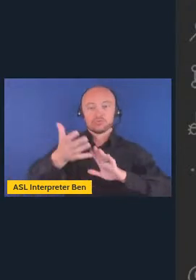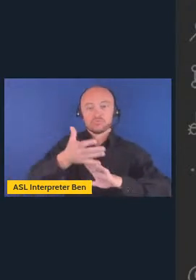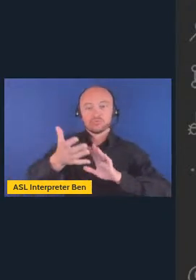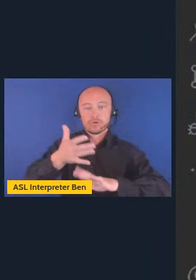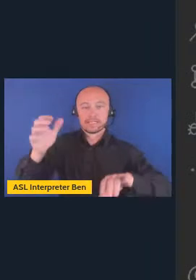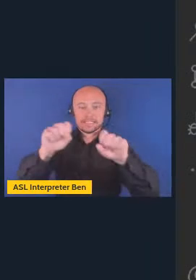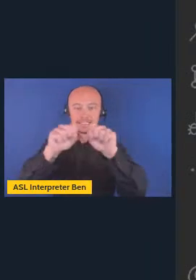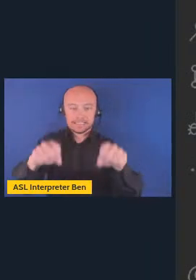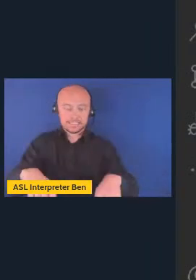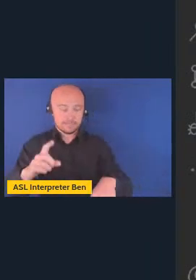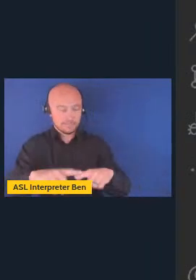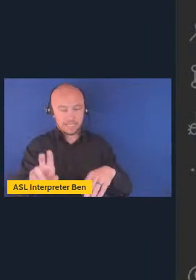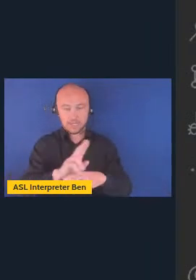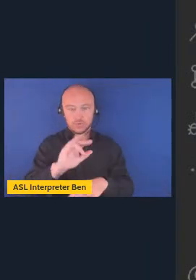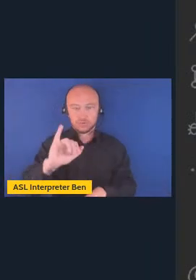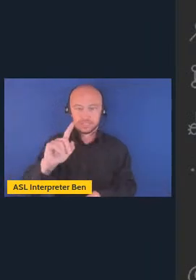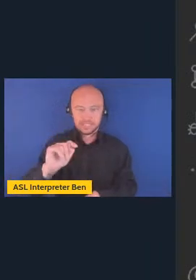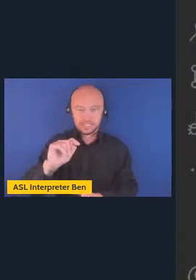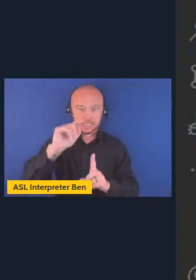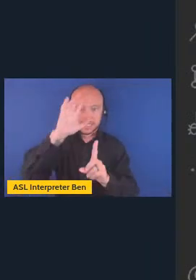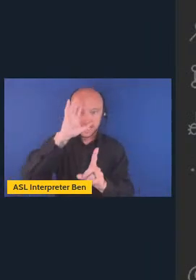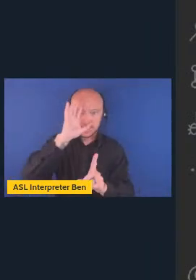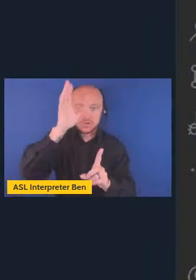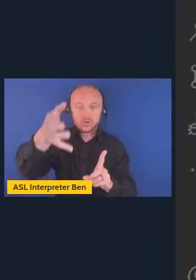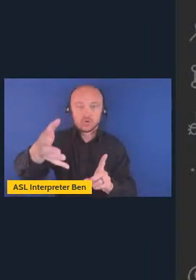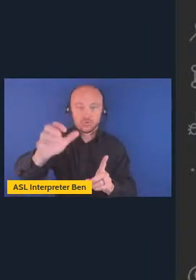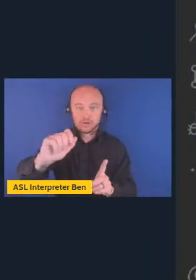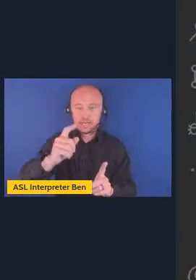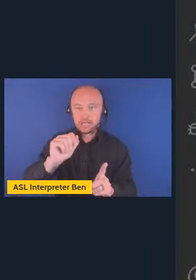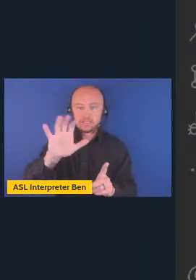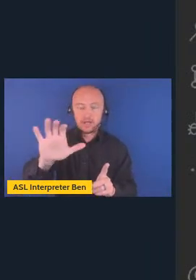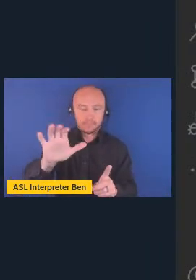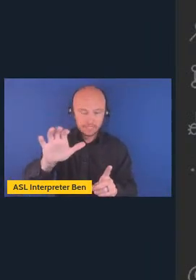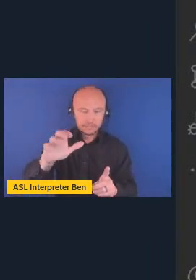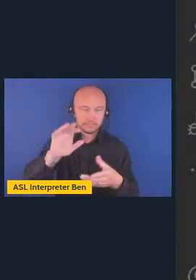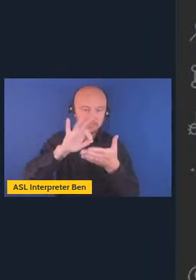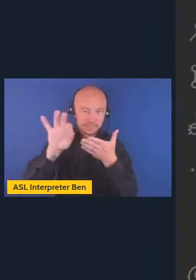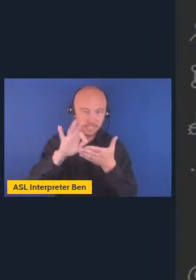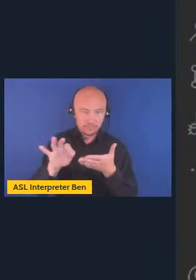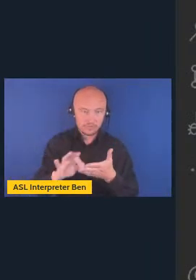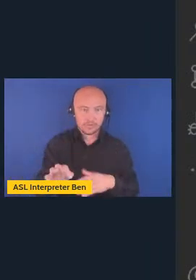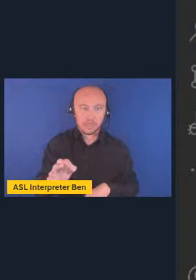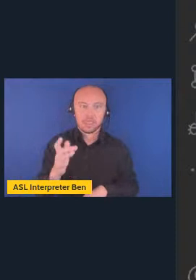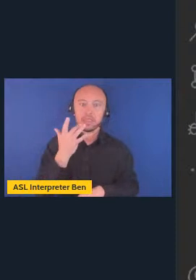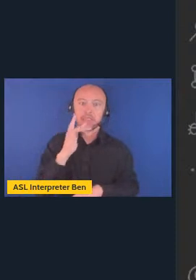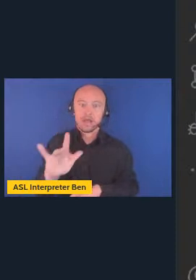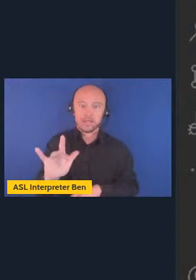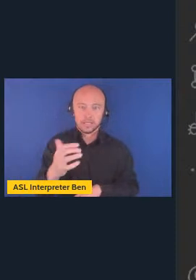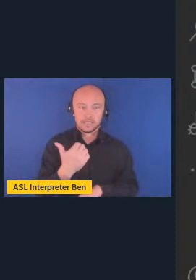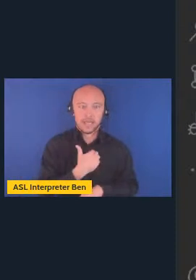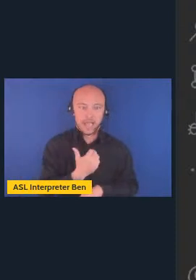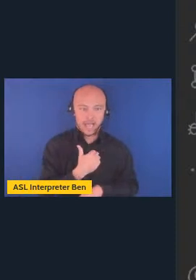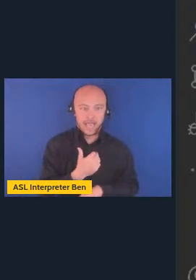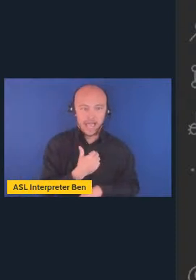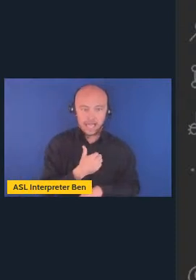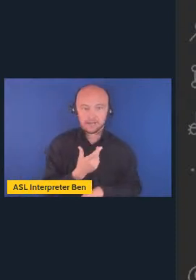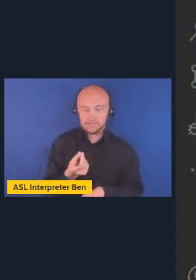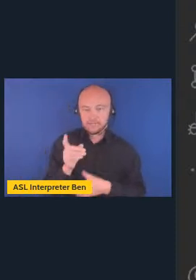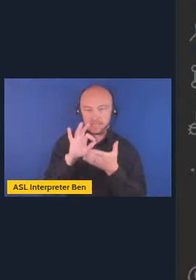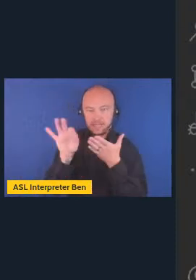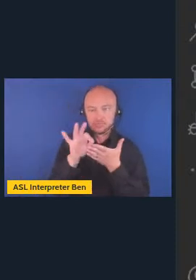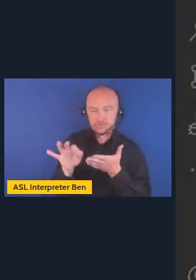can't just use an int. I need to create some kind of an atomic distributed counter. Luckily enough, we have an atomic distributed